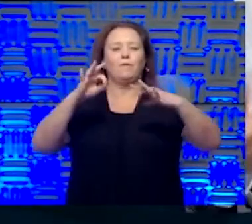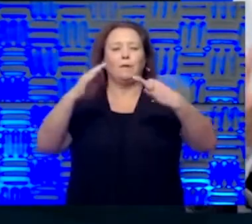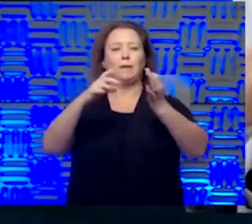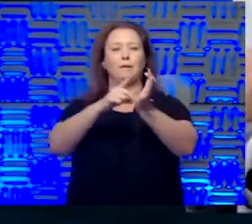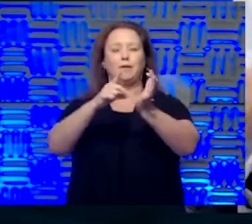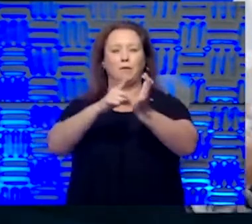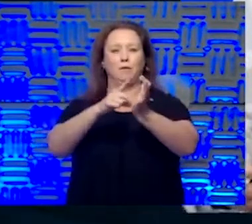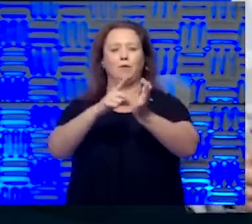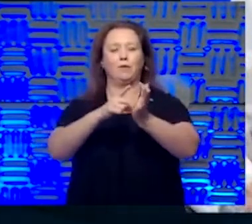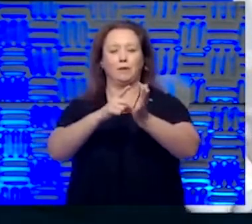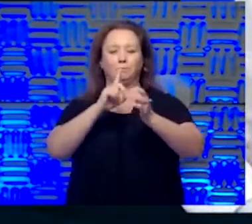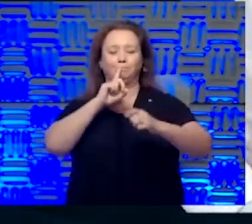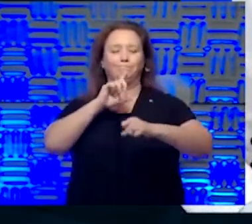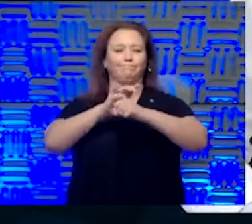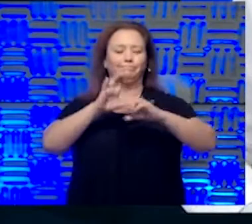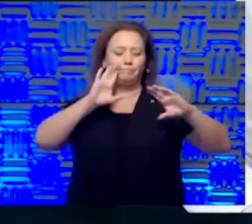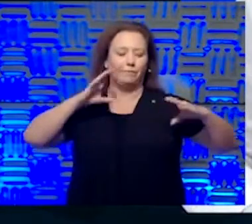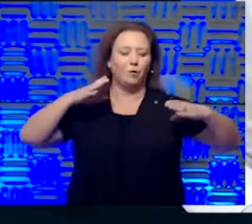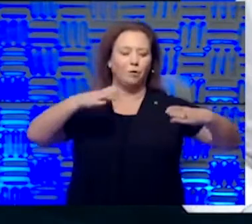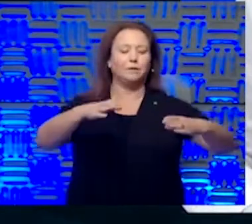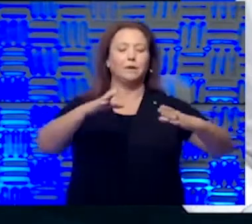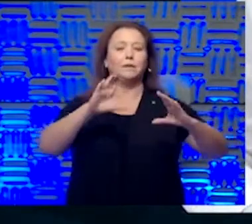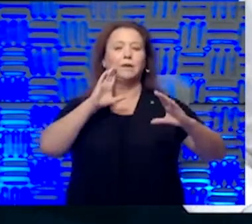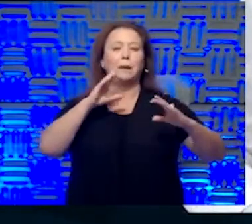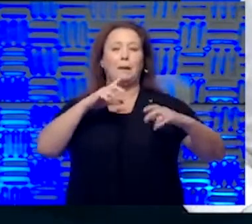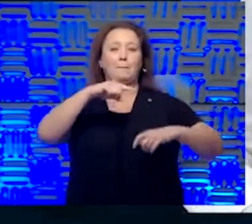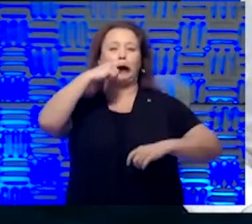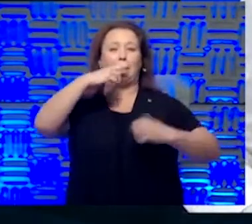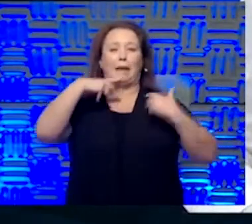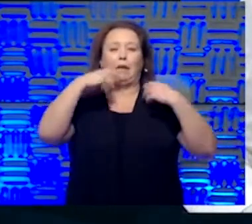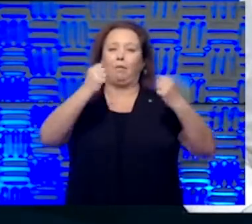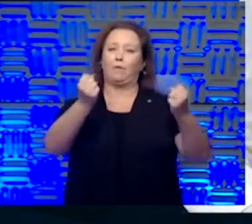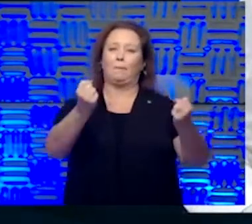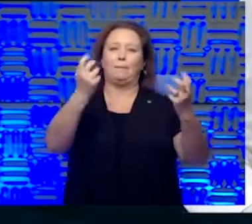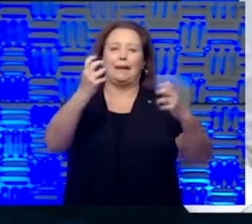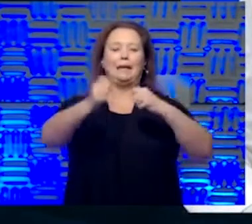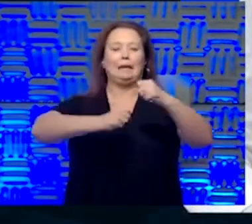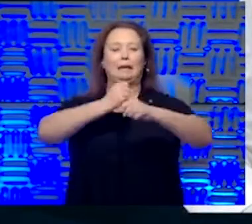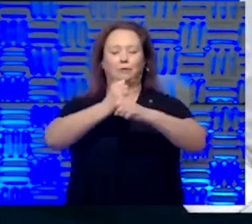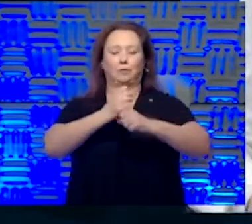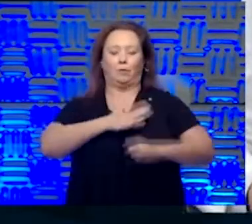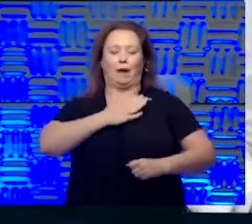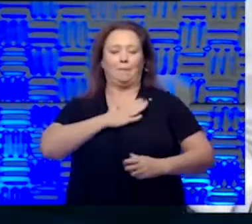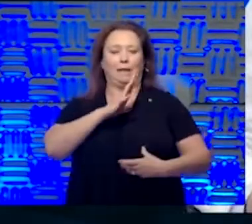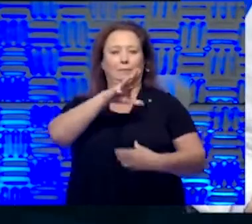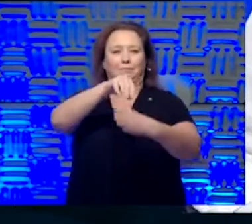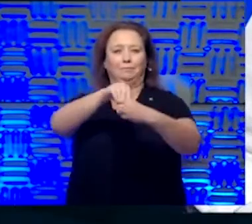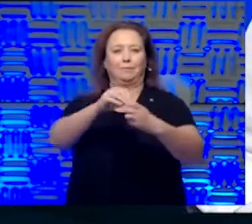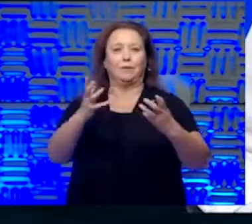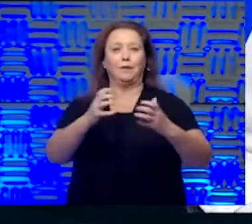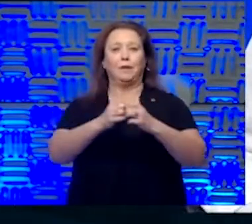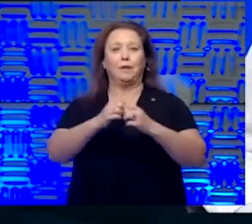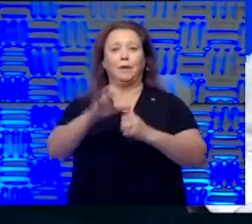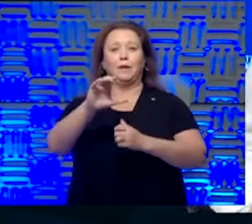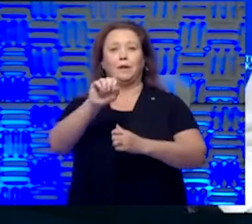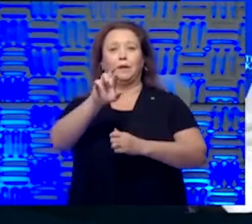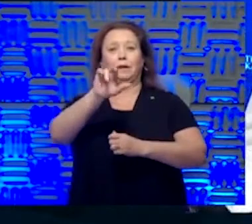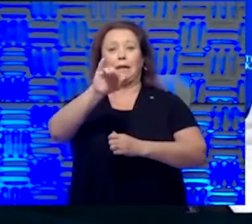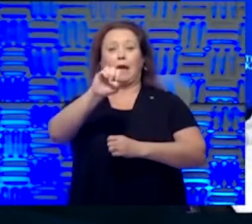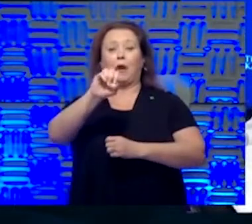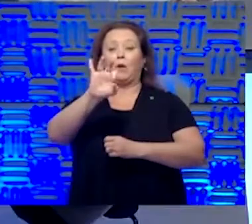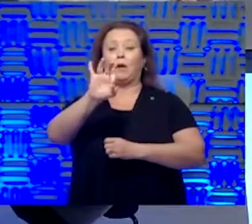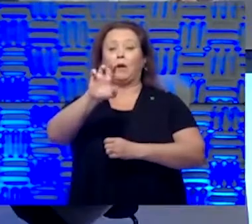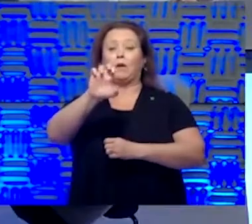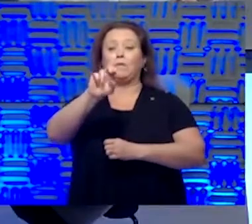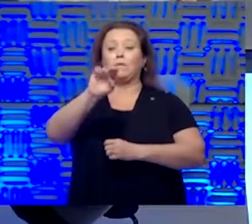from a department that has been devoted to public health for many years, and we're happy to have him on the program. And we hope to be joined by Carrie Francis, who's